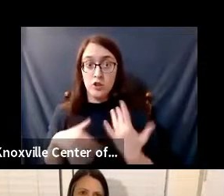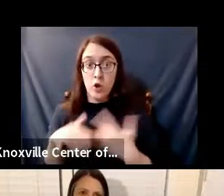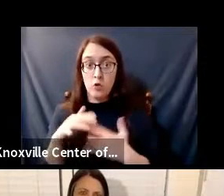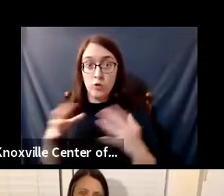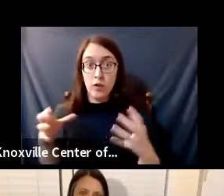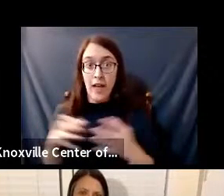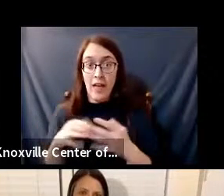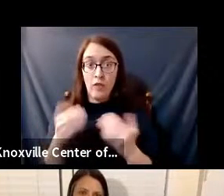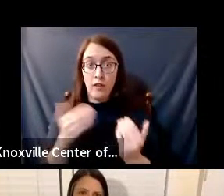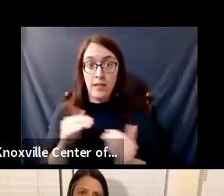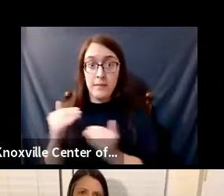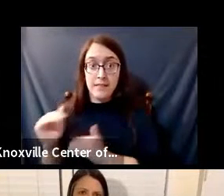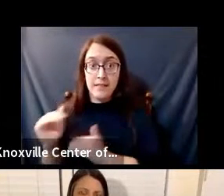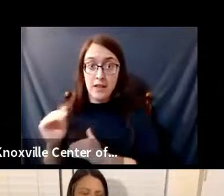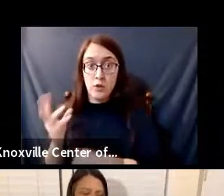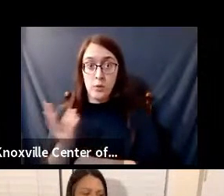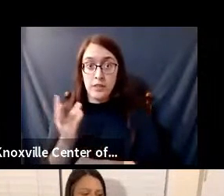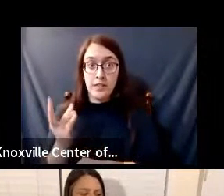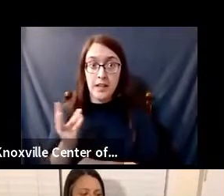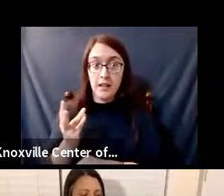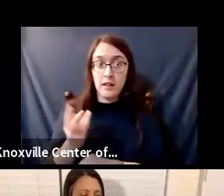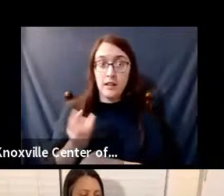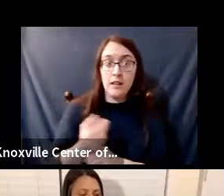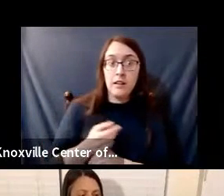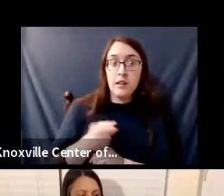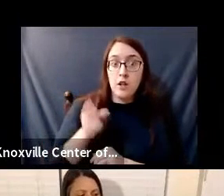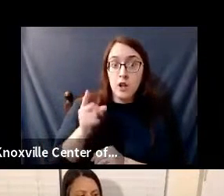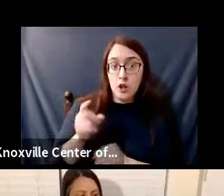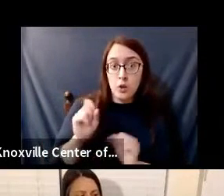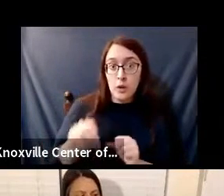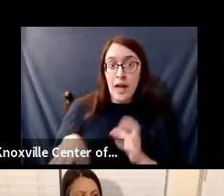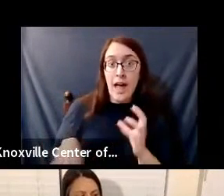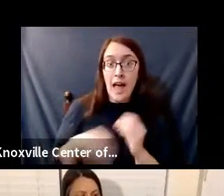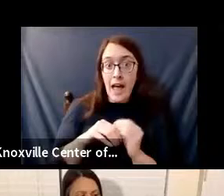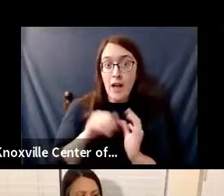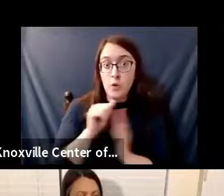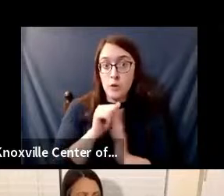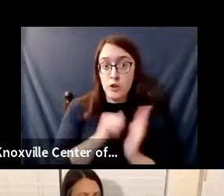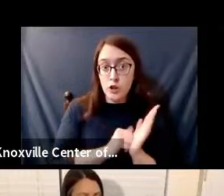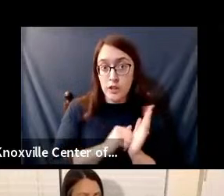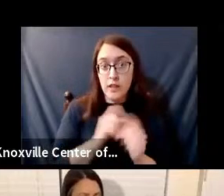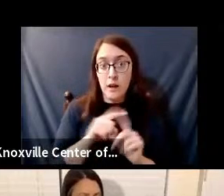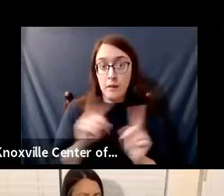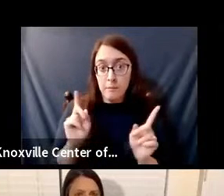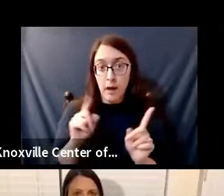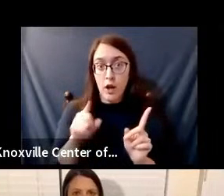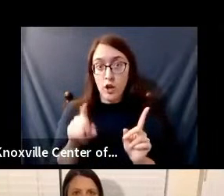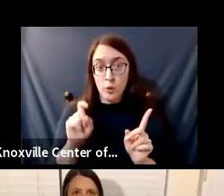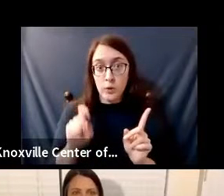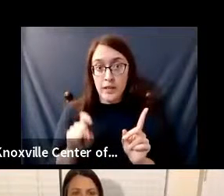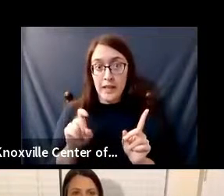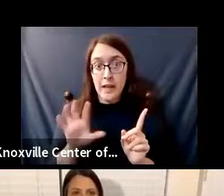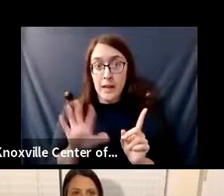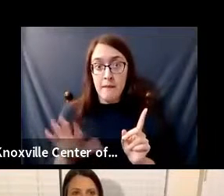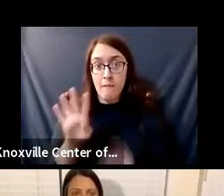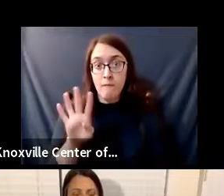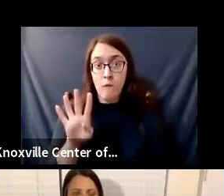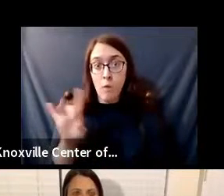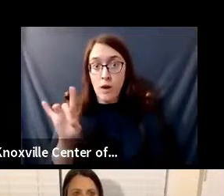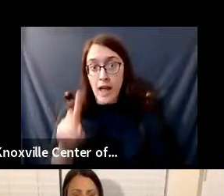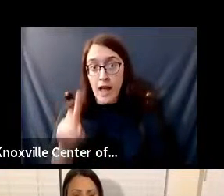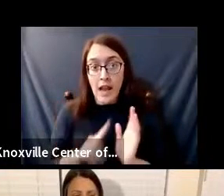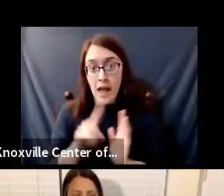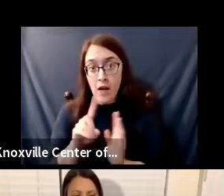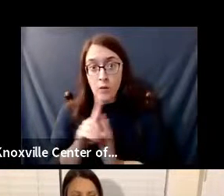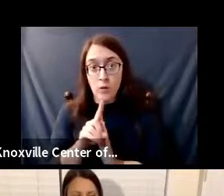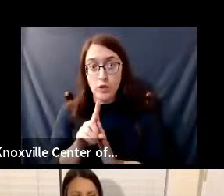gathering limitation on Wednesday? Well, you can put it on the agenda if you would like. I'm just saying that you need about 48 hours, I